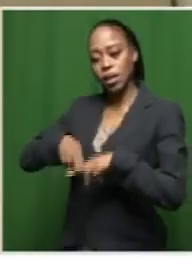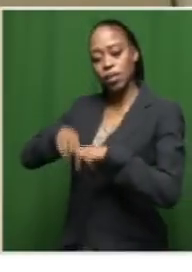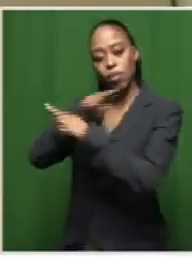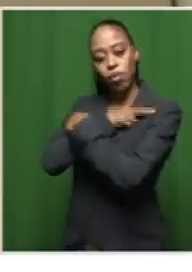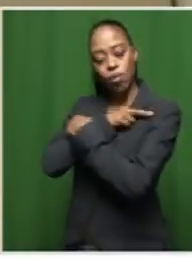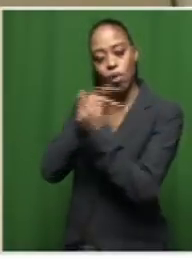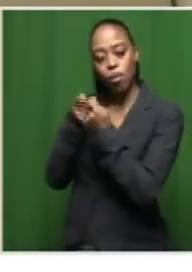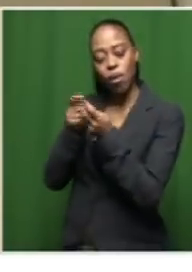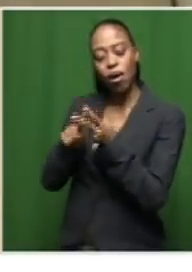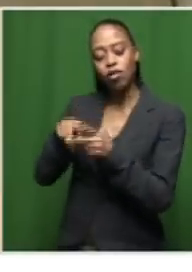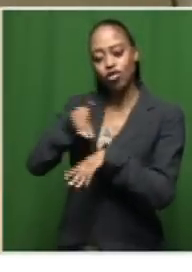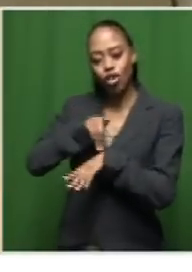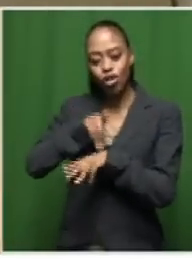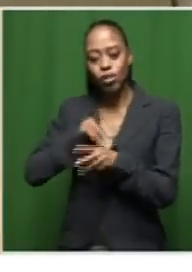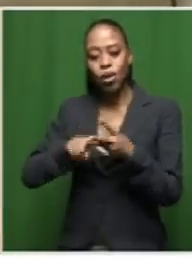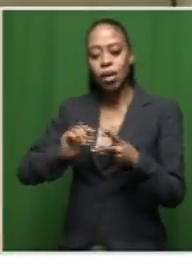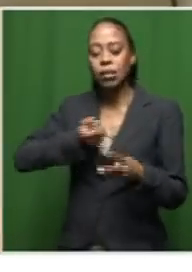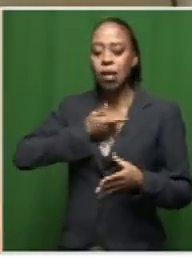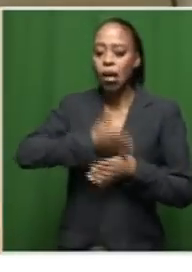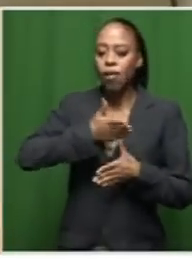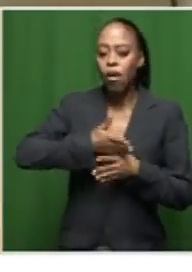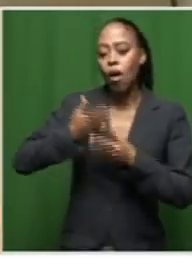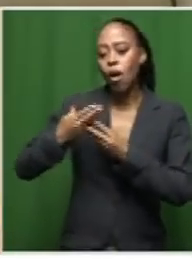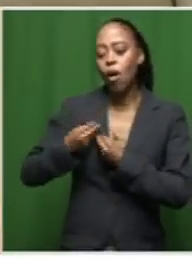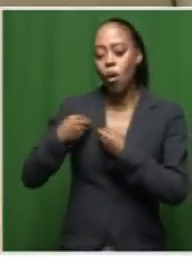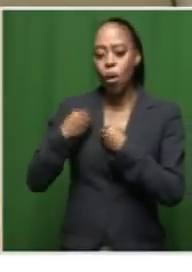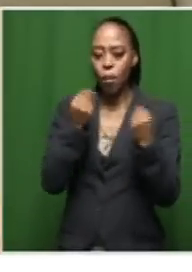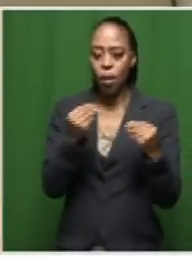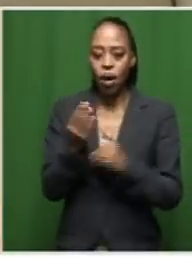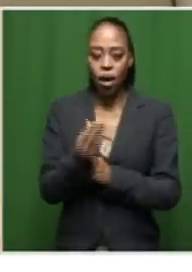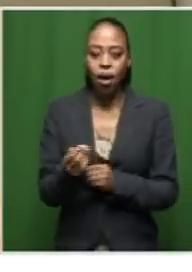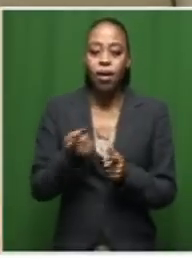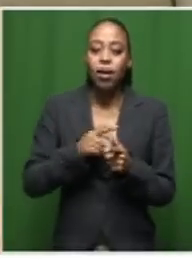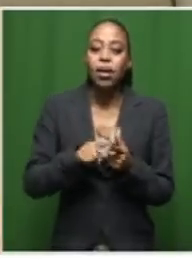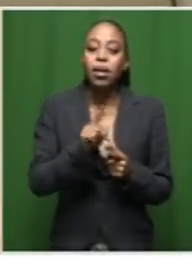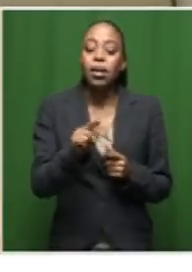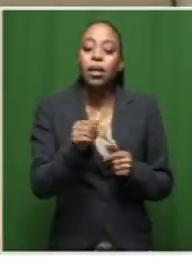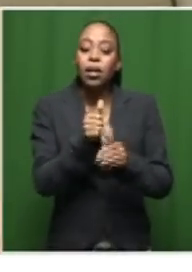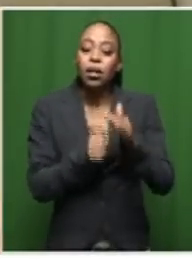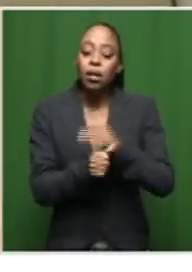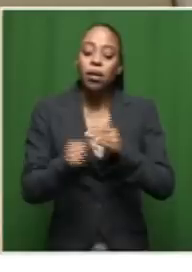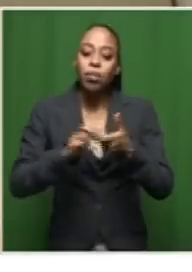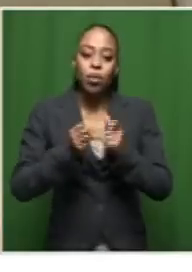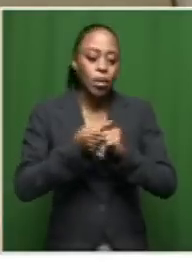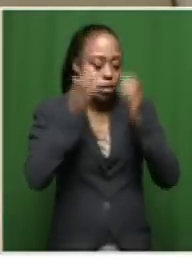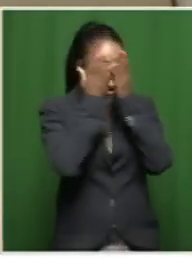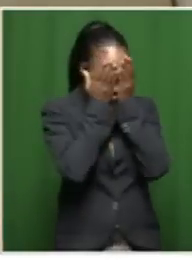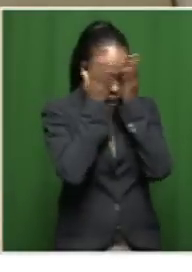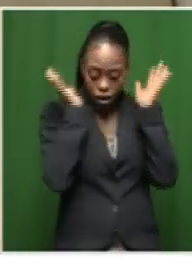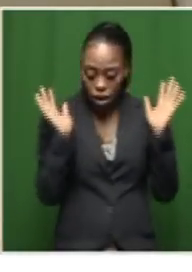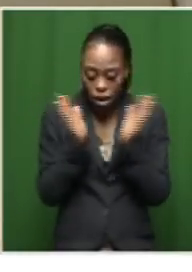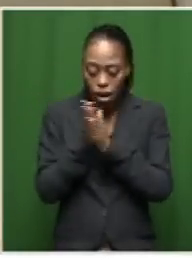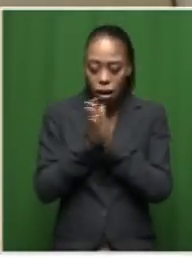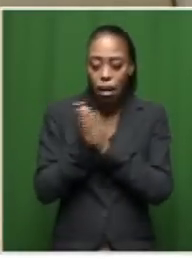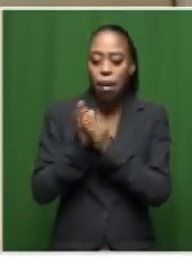got your doctors, your self-employed people that run their own businesses. Then they fall into a problem. They've got